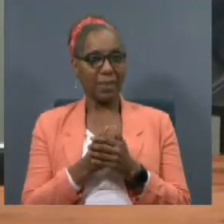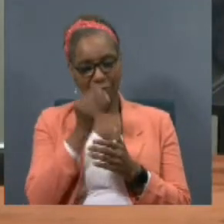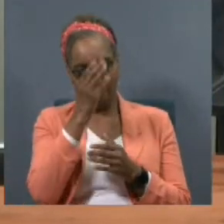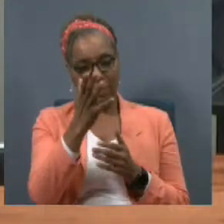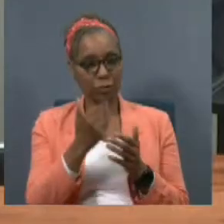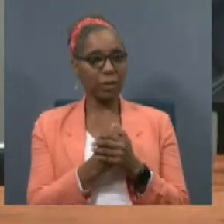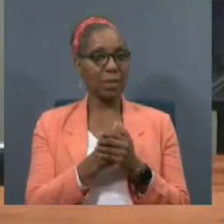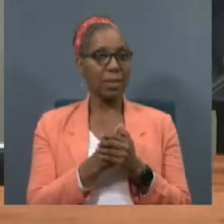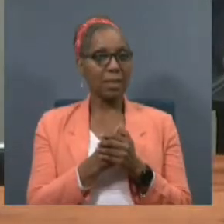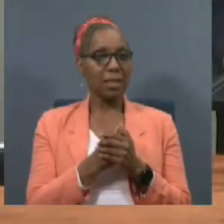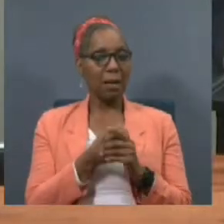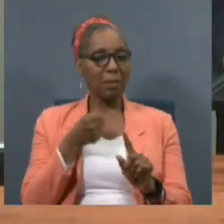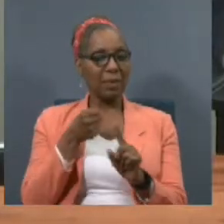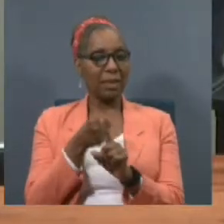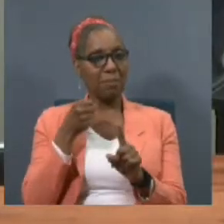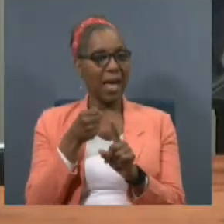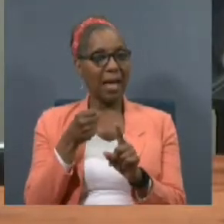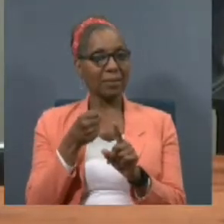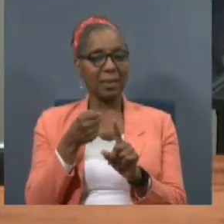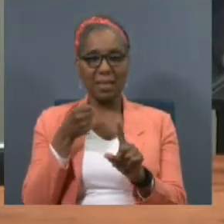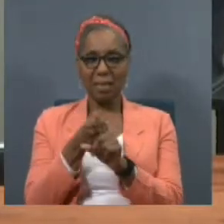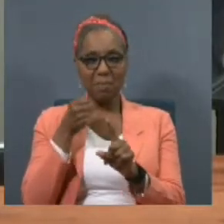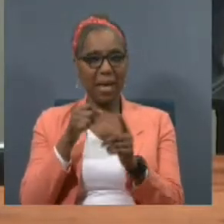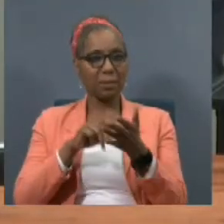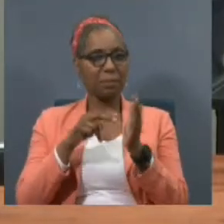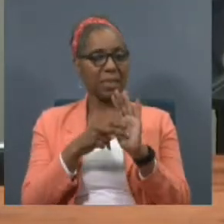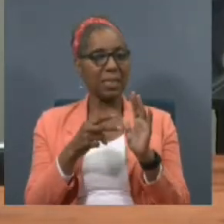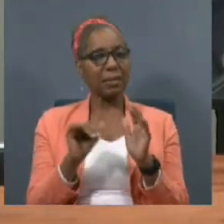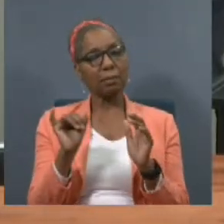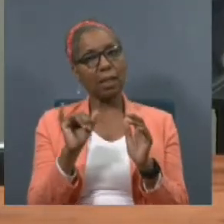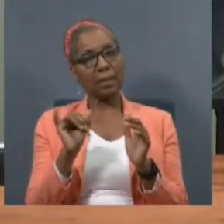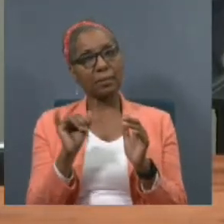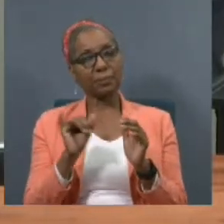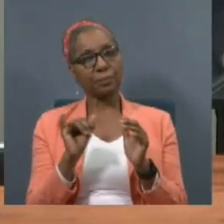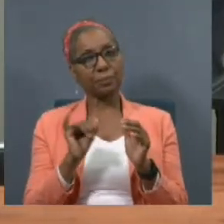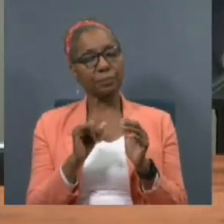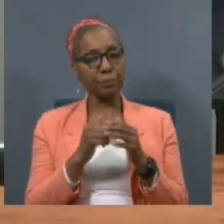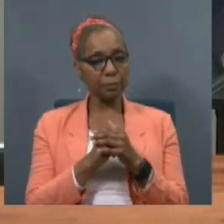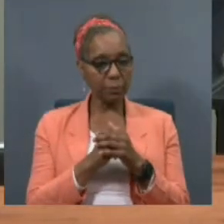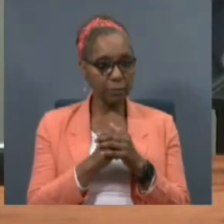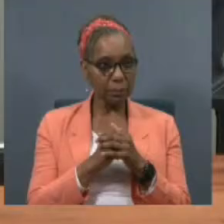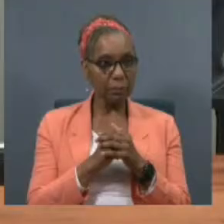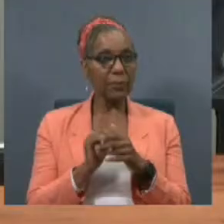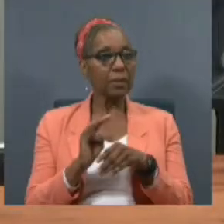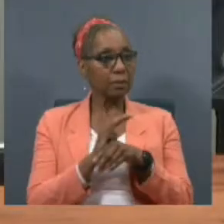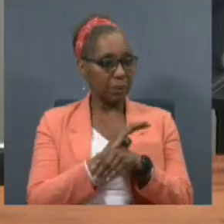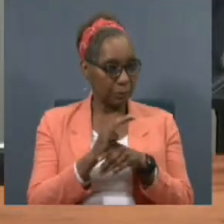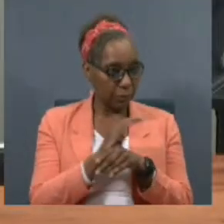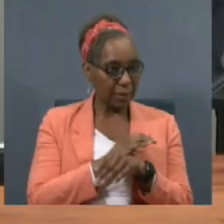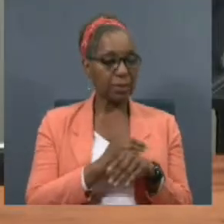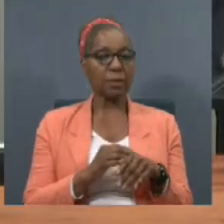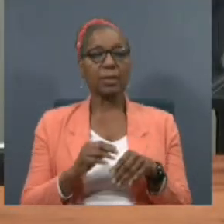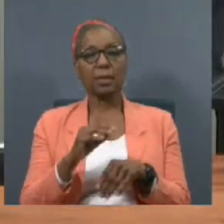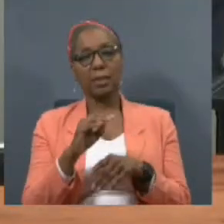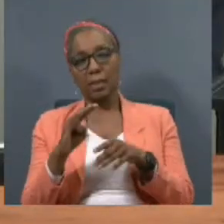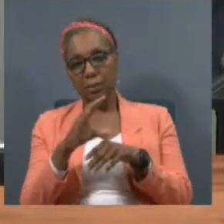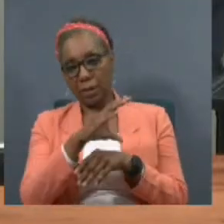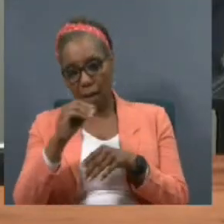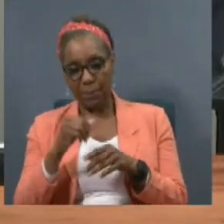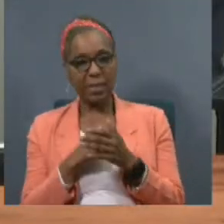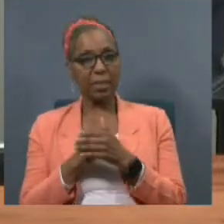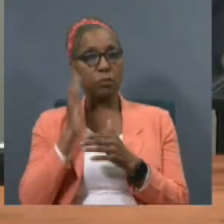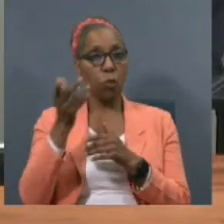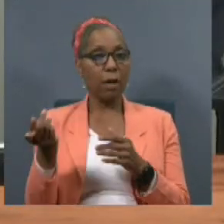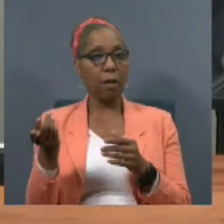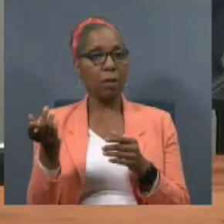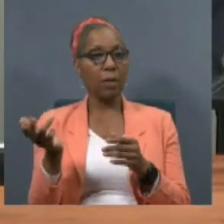the impact? When I say impact, it's the impact of the businesses, the companies, that will